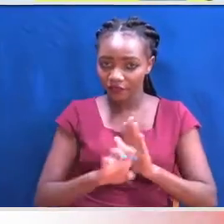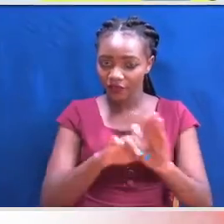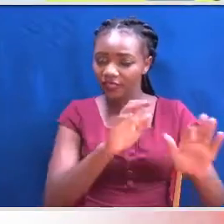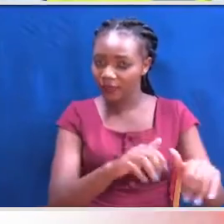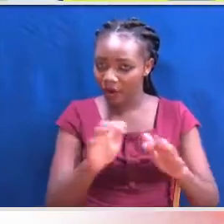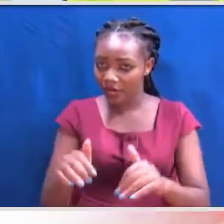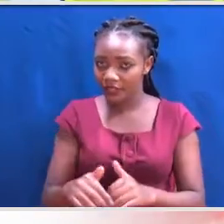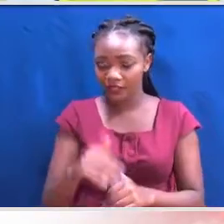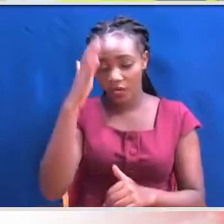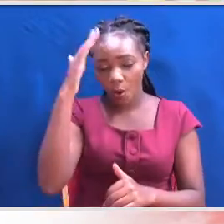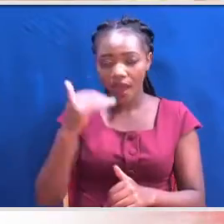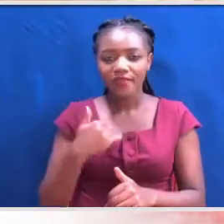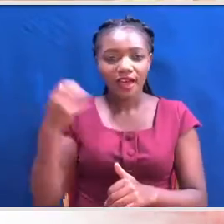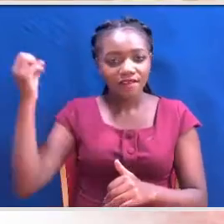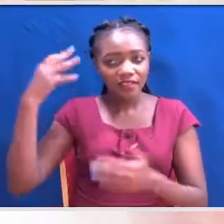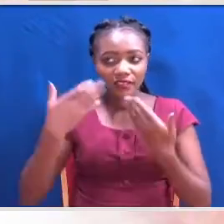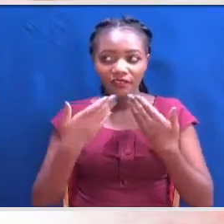that they are connected to power.